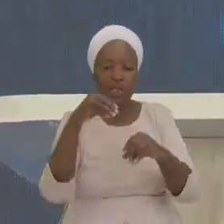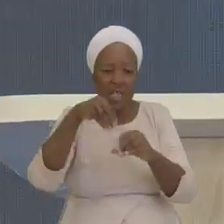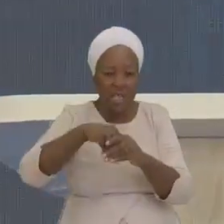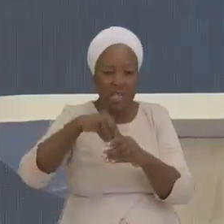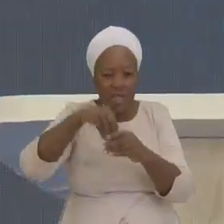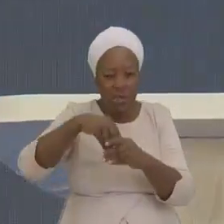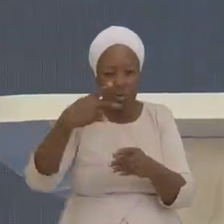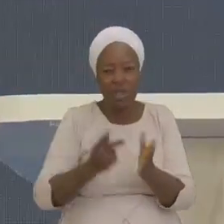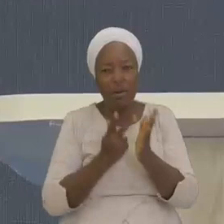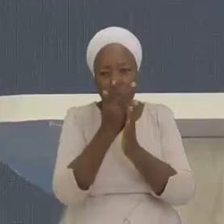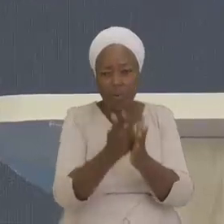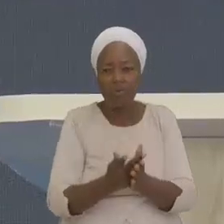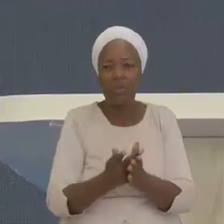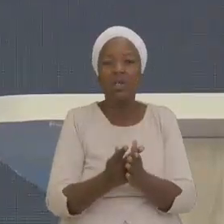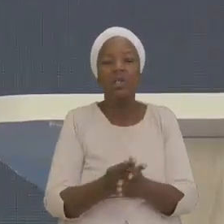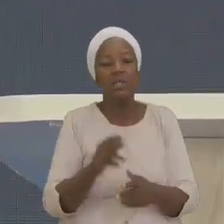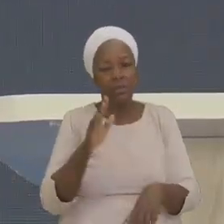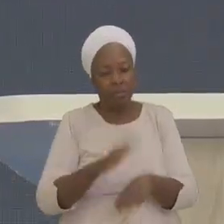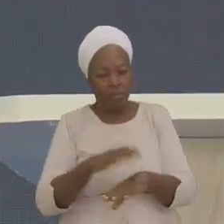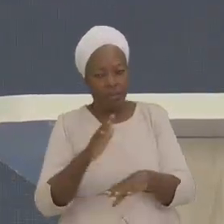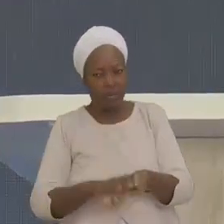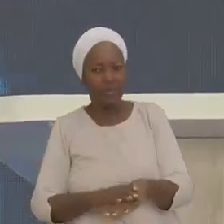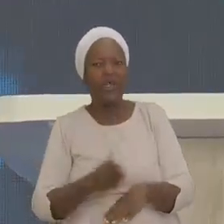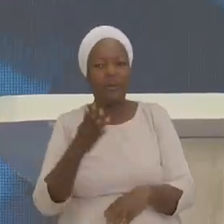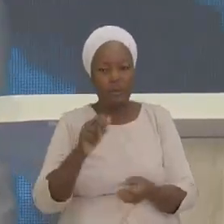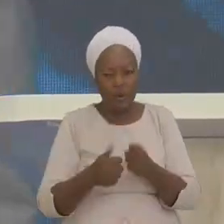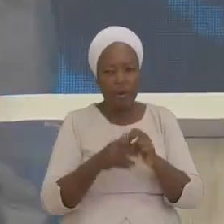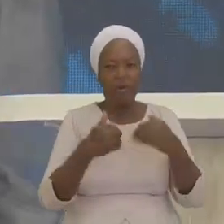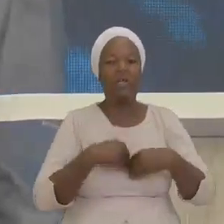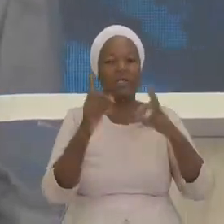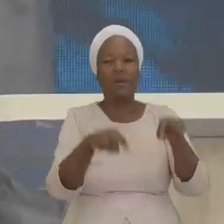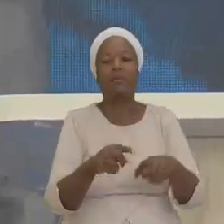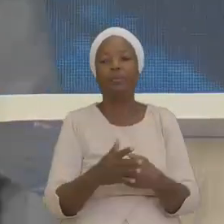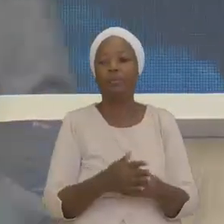the boat, beware, problem has come.